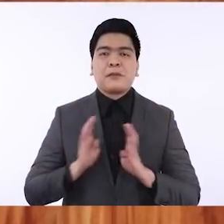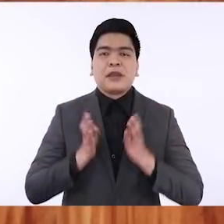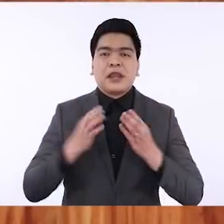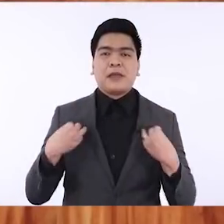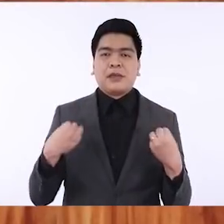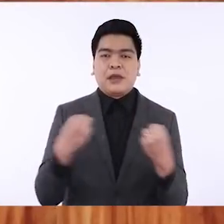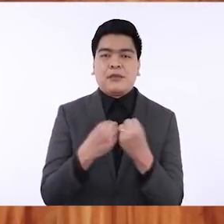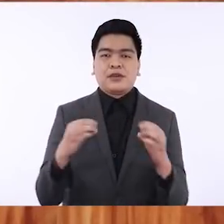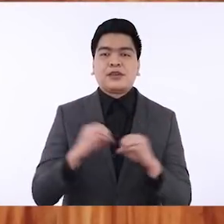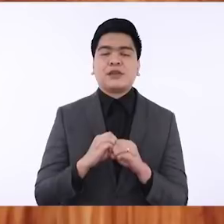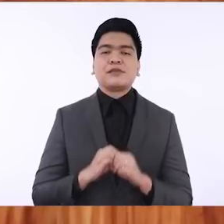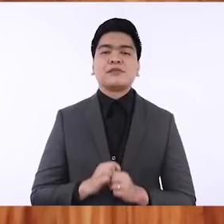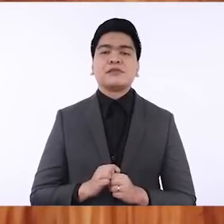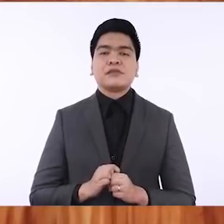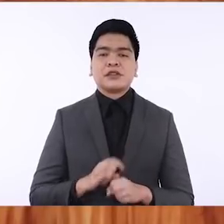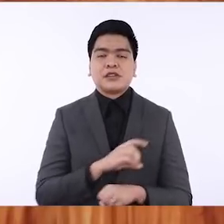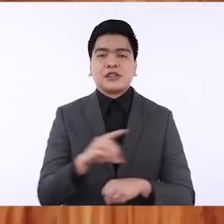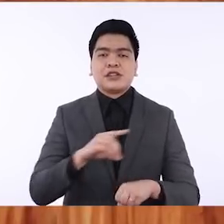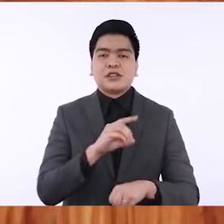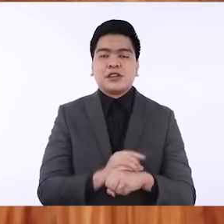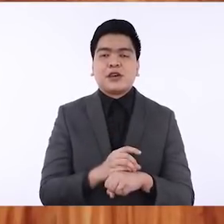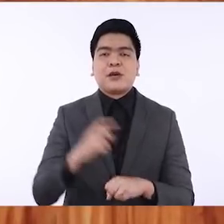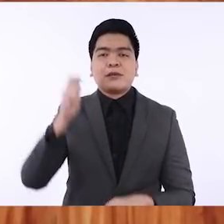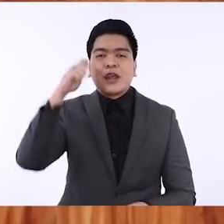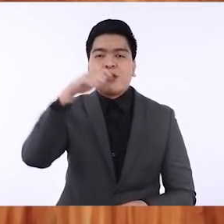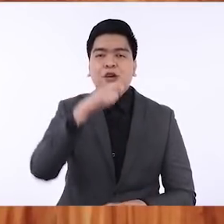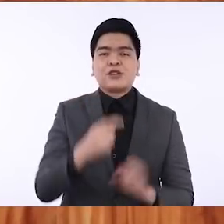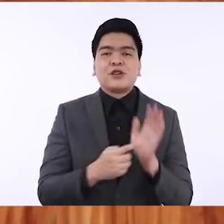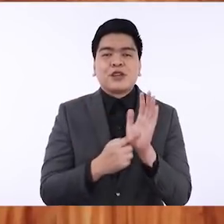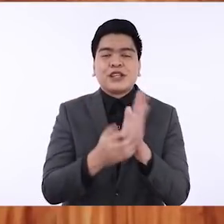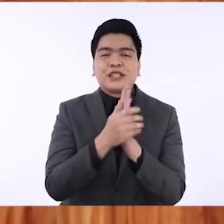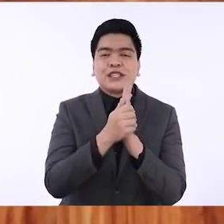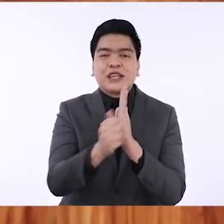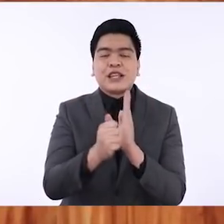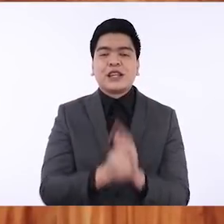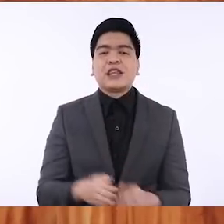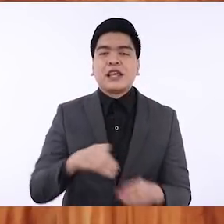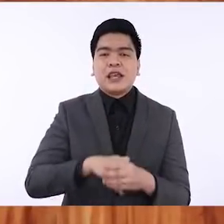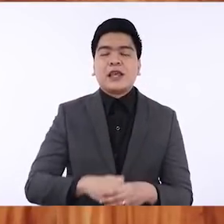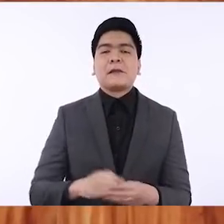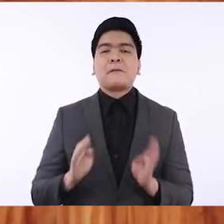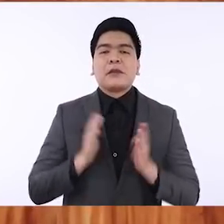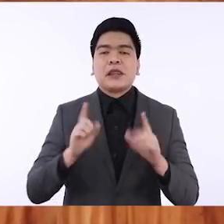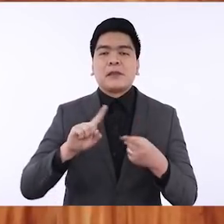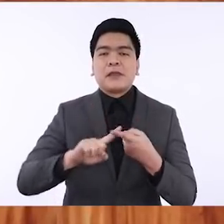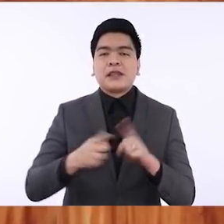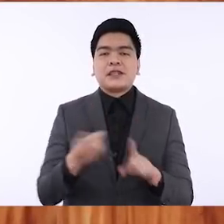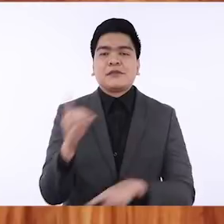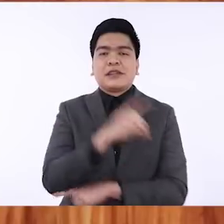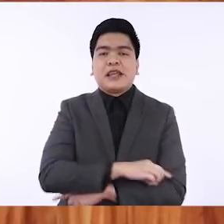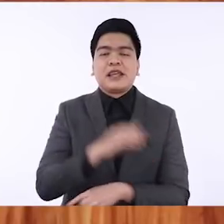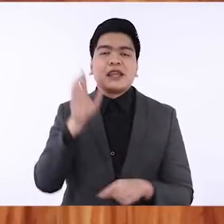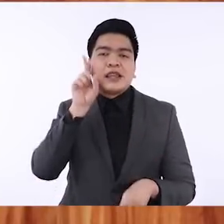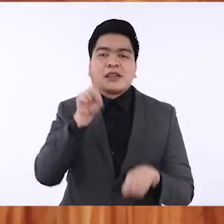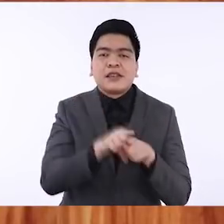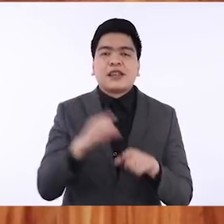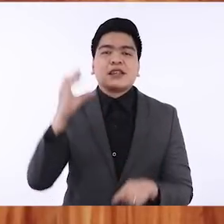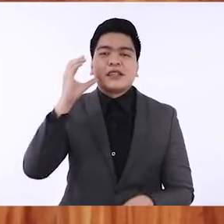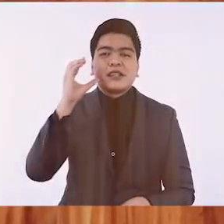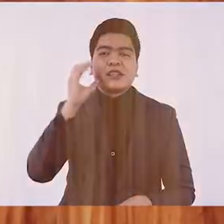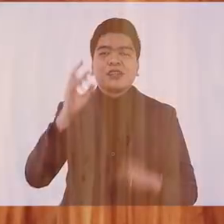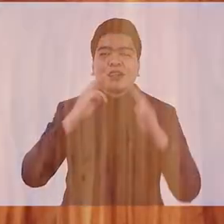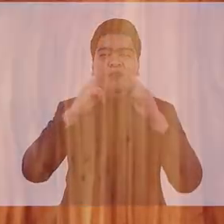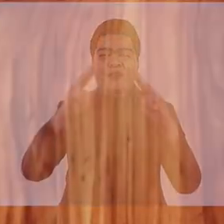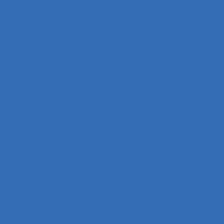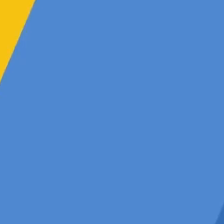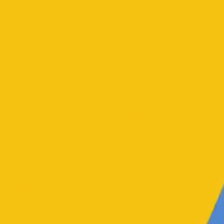Binhi organization in the District of Taiwan showed their talent in the Binhi Friendship Day. Sister Christine Corpuz tells